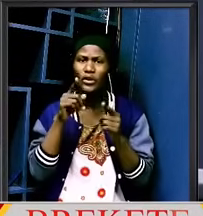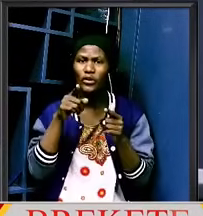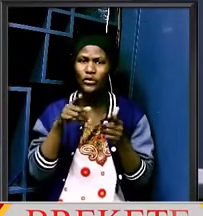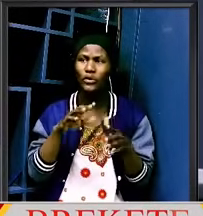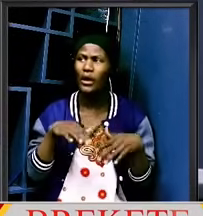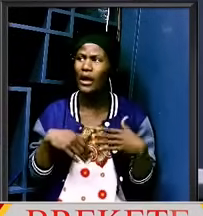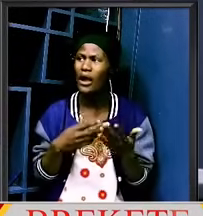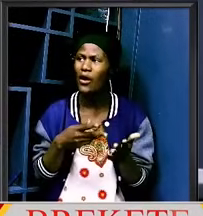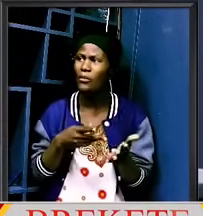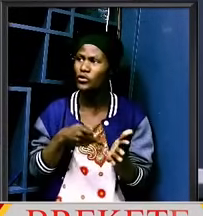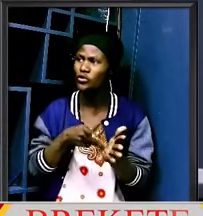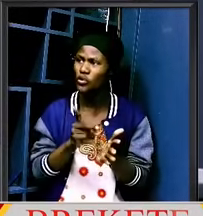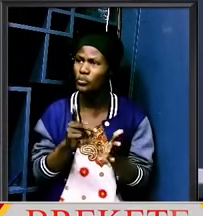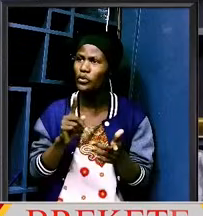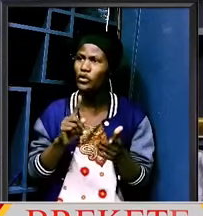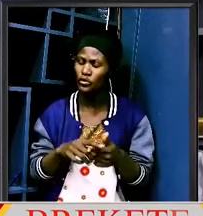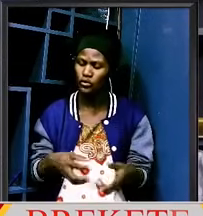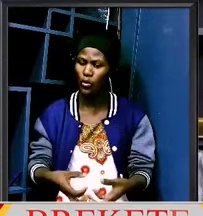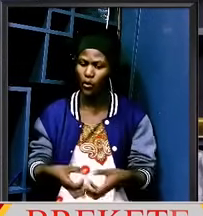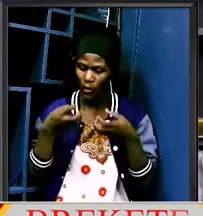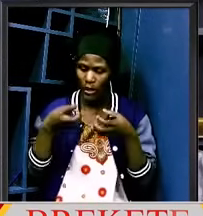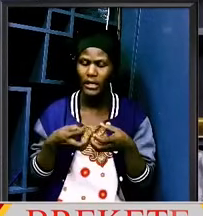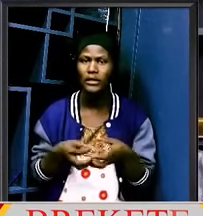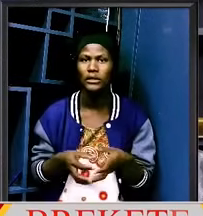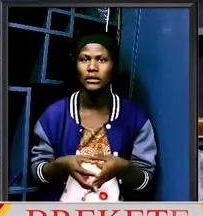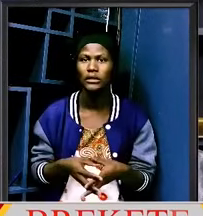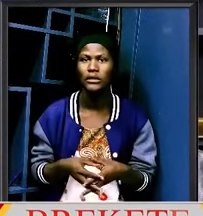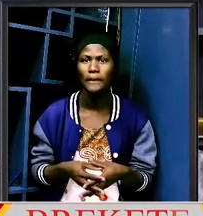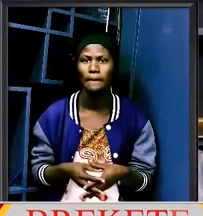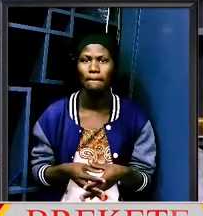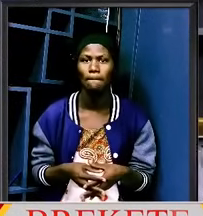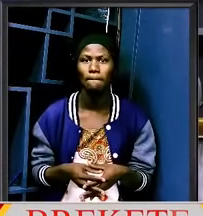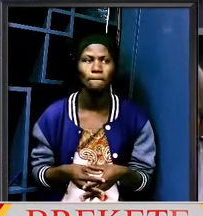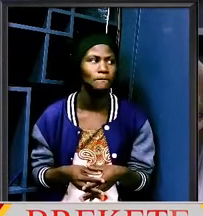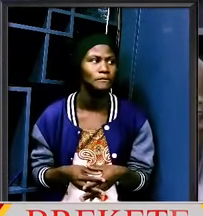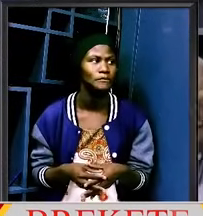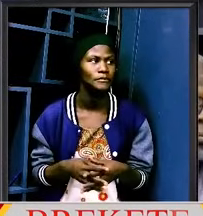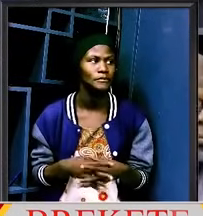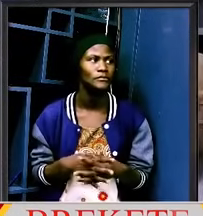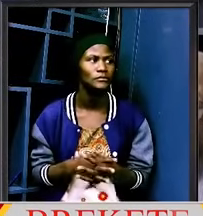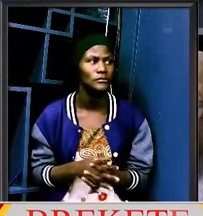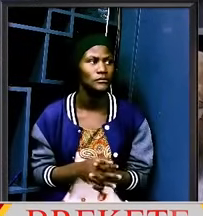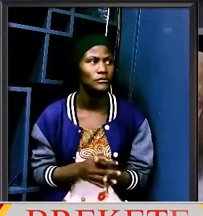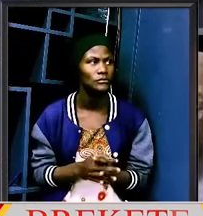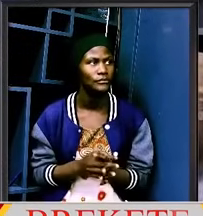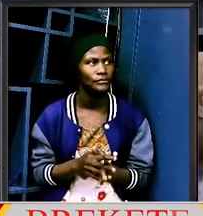Or anything. God. Where are we?